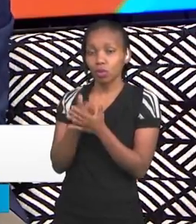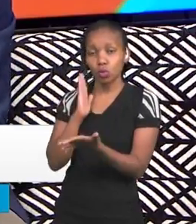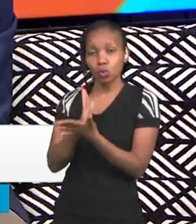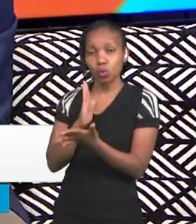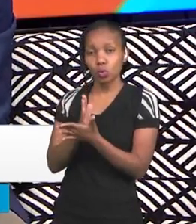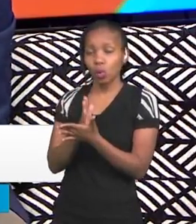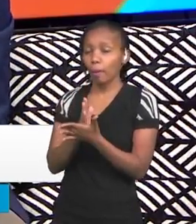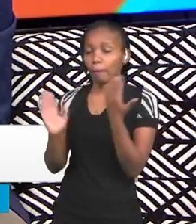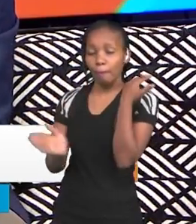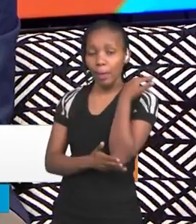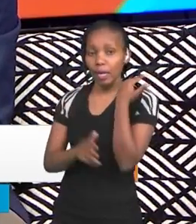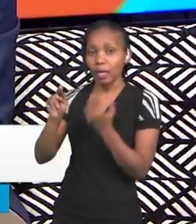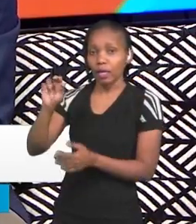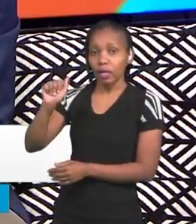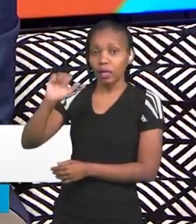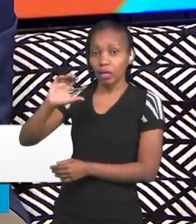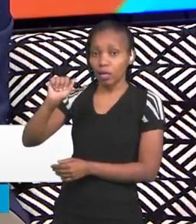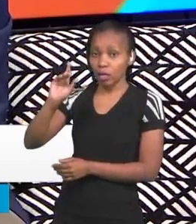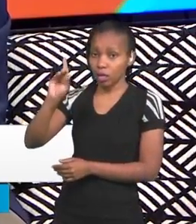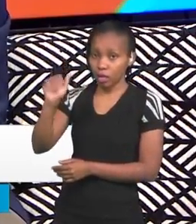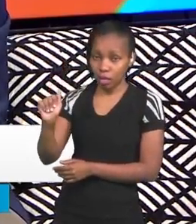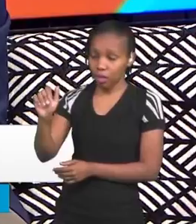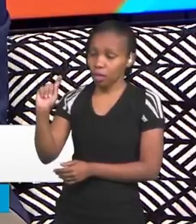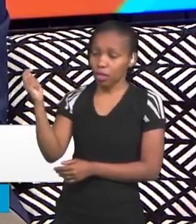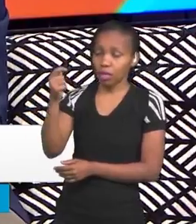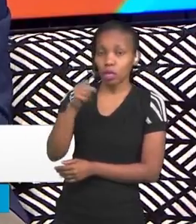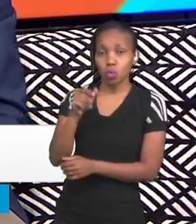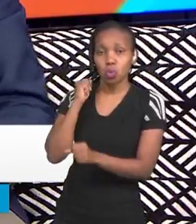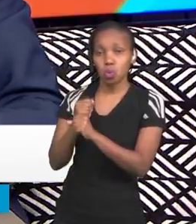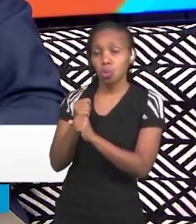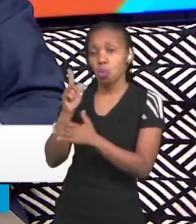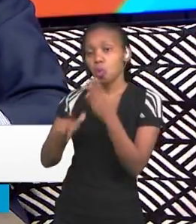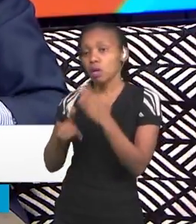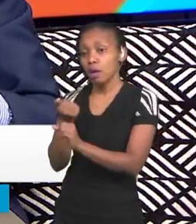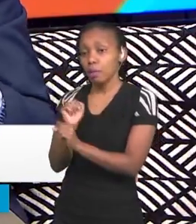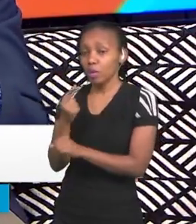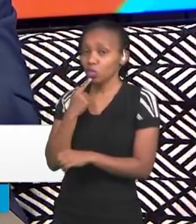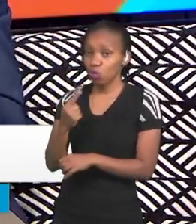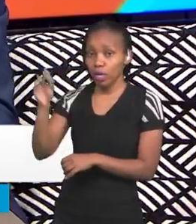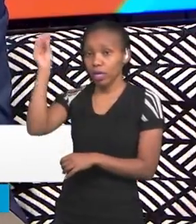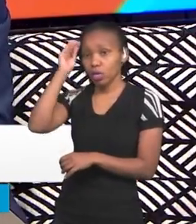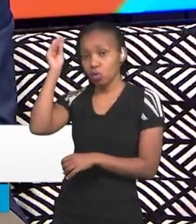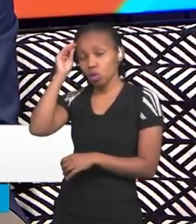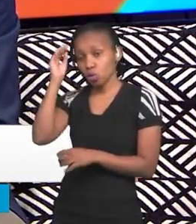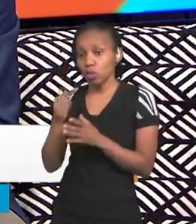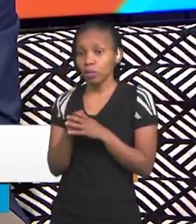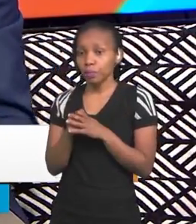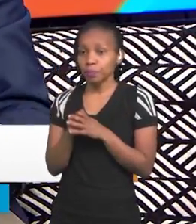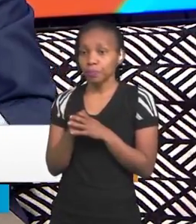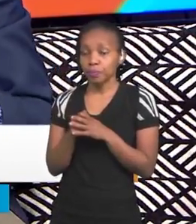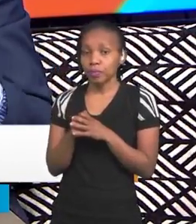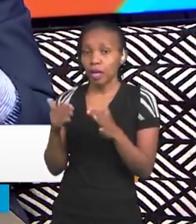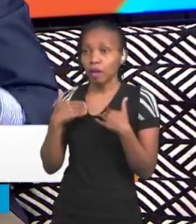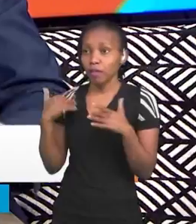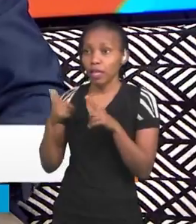many people. Yeah. As an academy, maybe right now in Kenya, are you doing anything to make sure the education is out there that indeed you